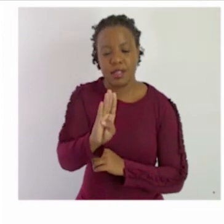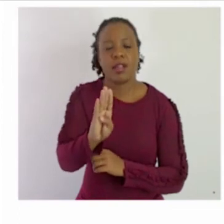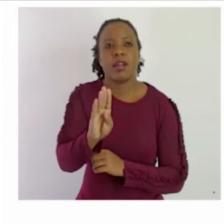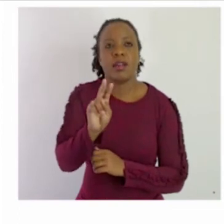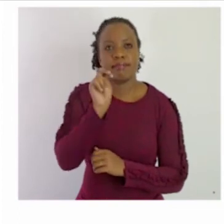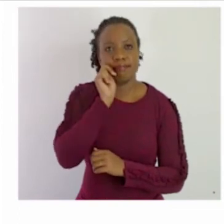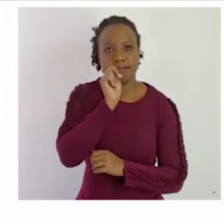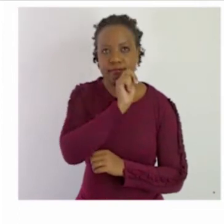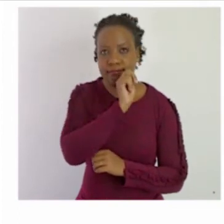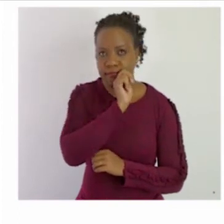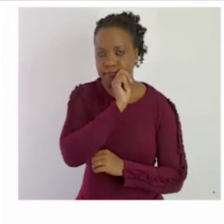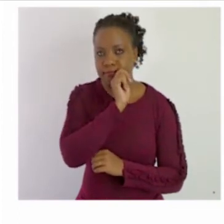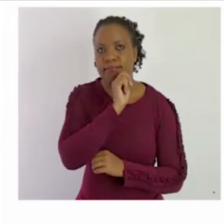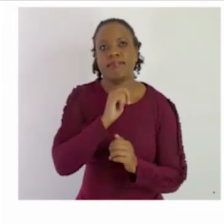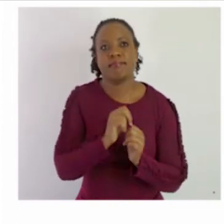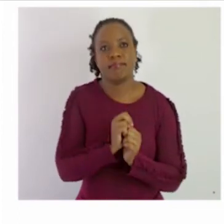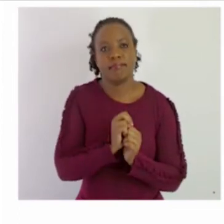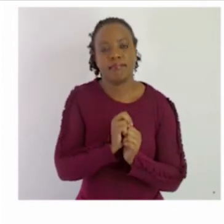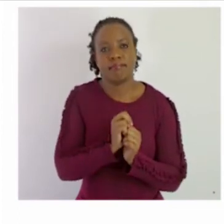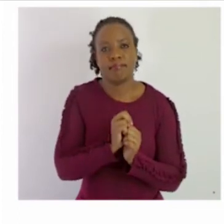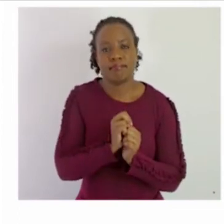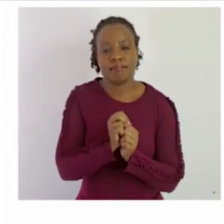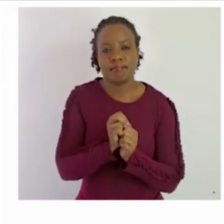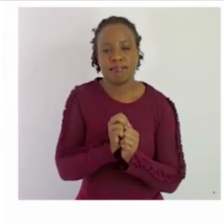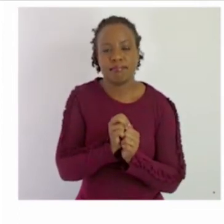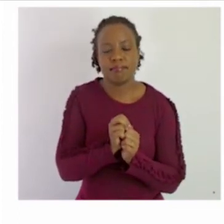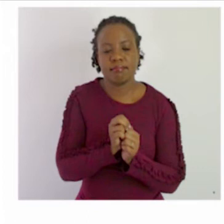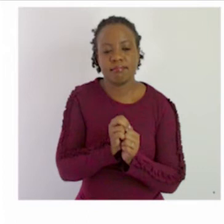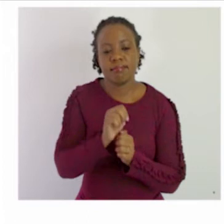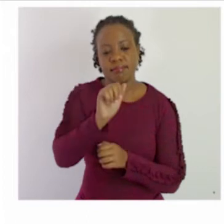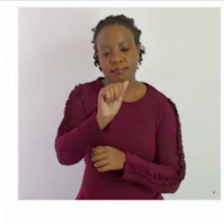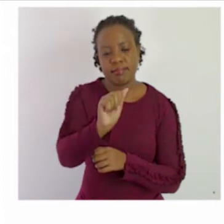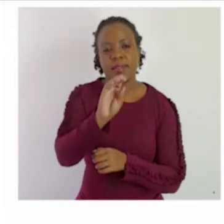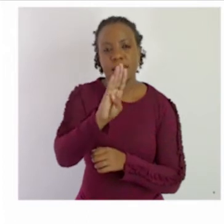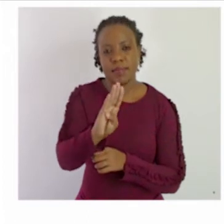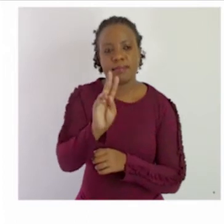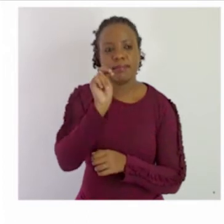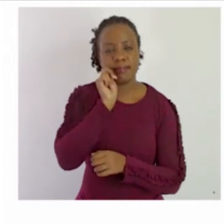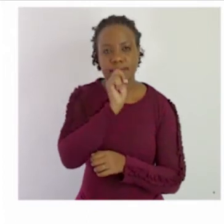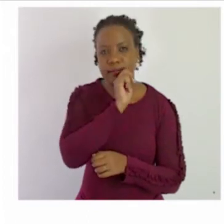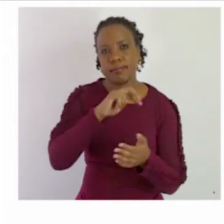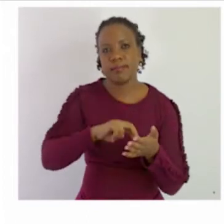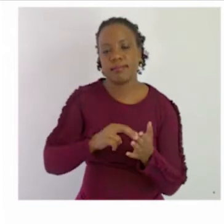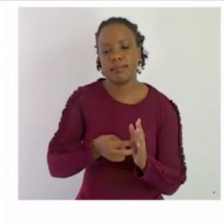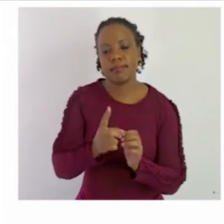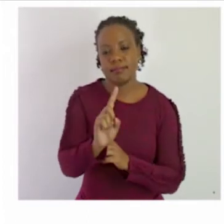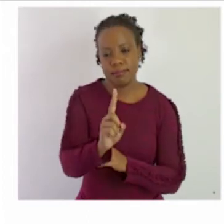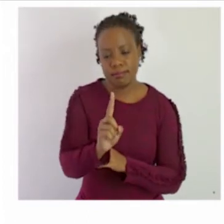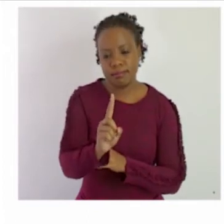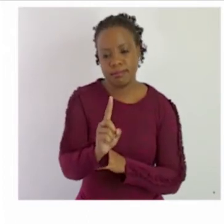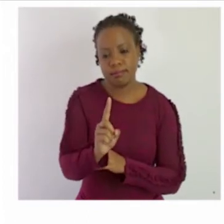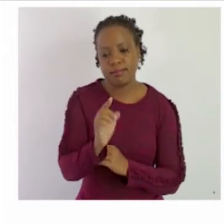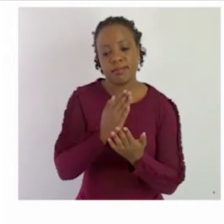few words on the board. Now, what are abstract nouns? An abstract noun